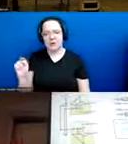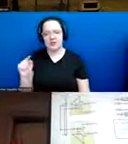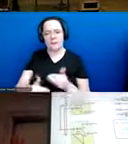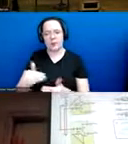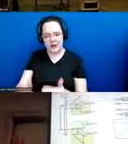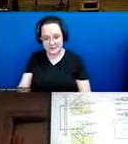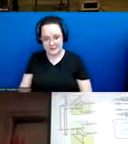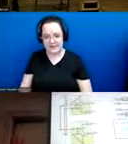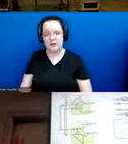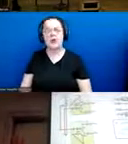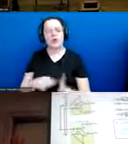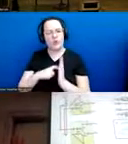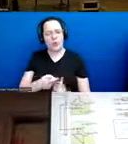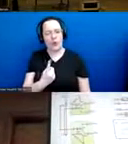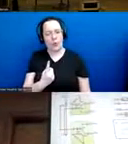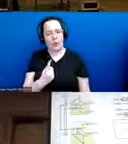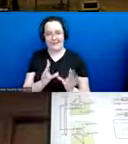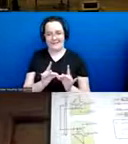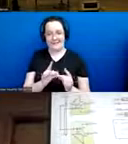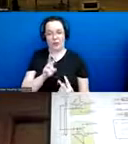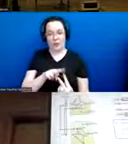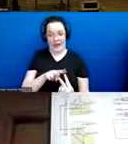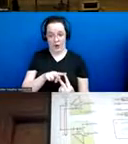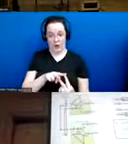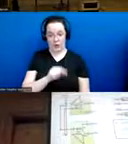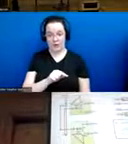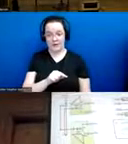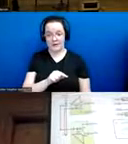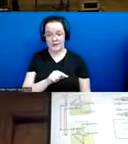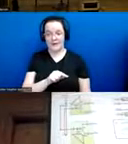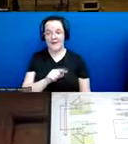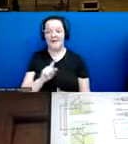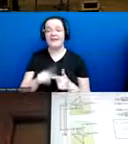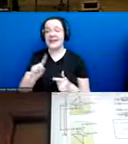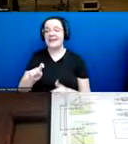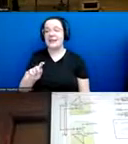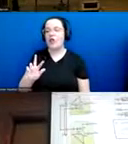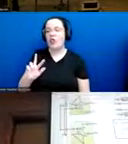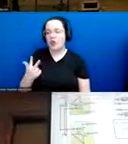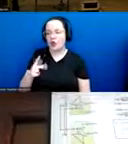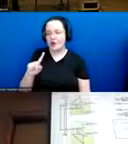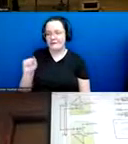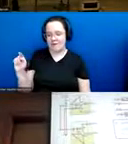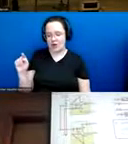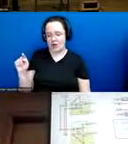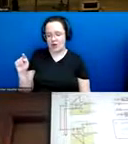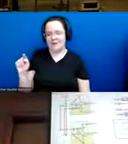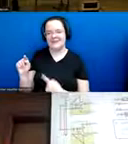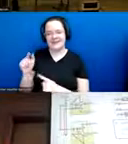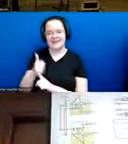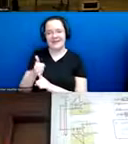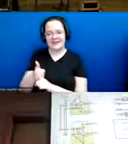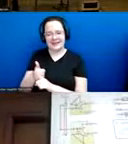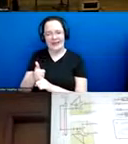of these entangled pairs, right? And then what you need to have is a third photon that now is prepared in a quantum